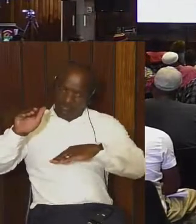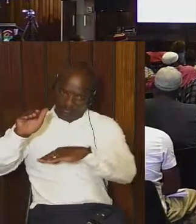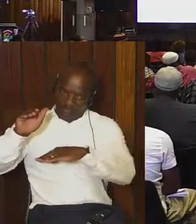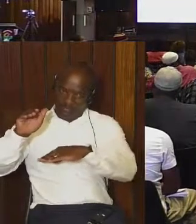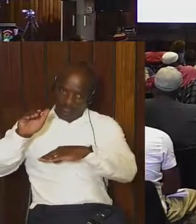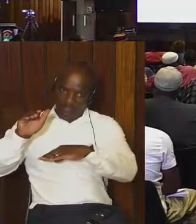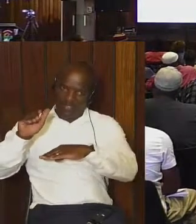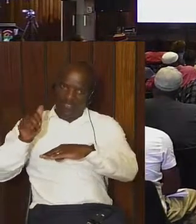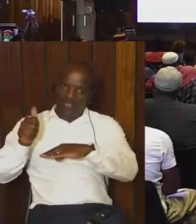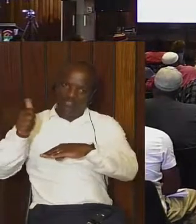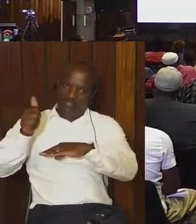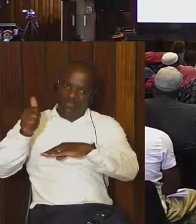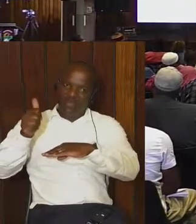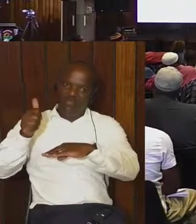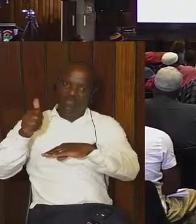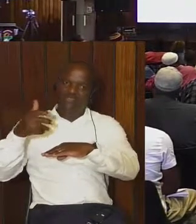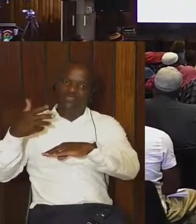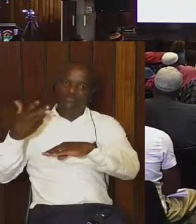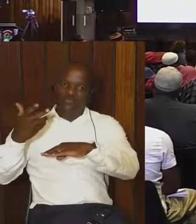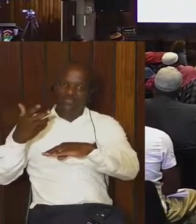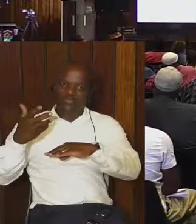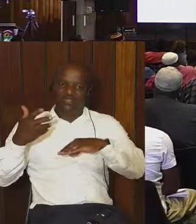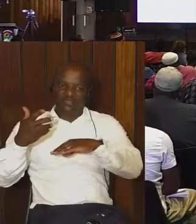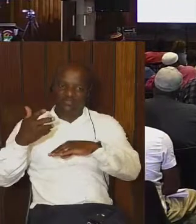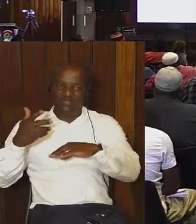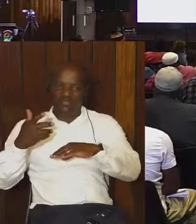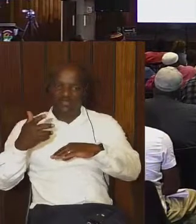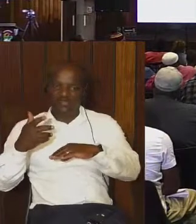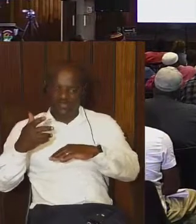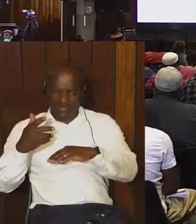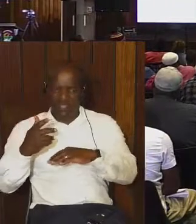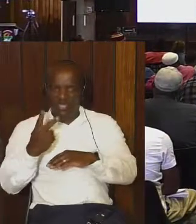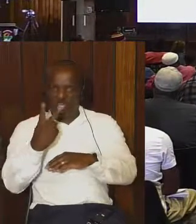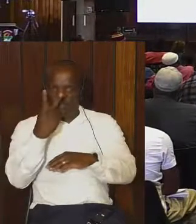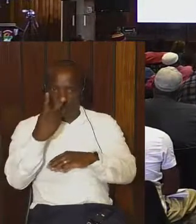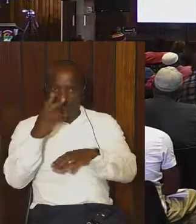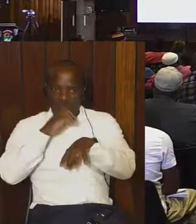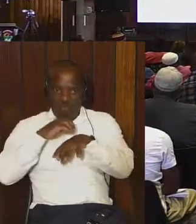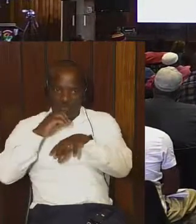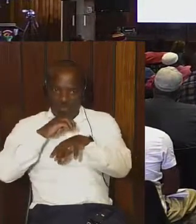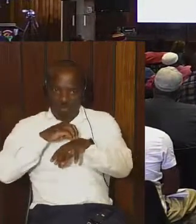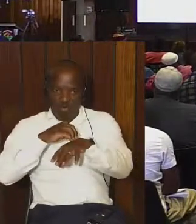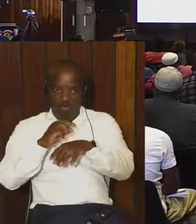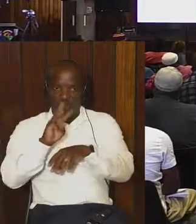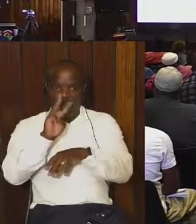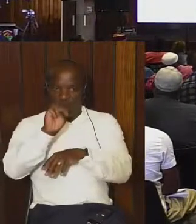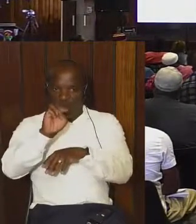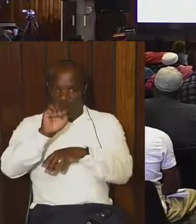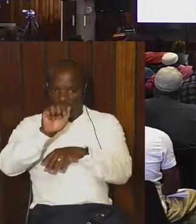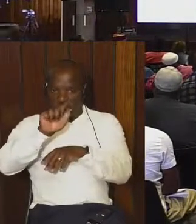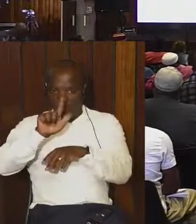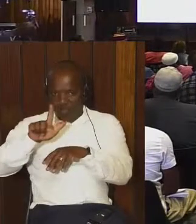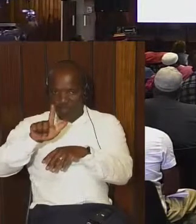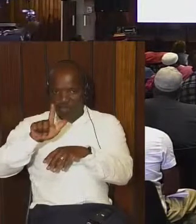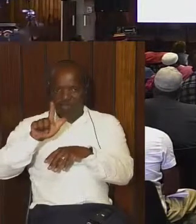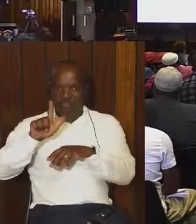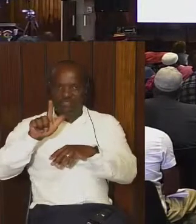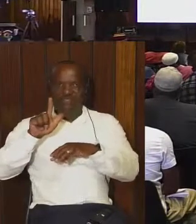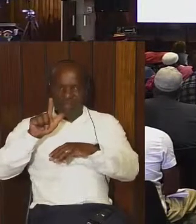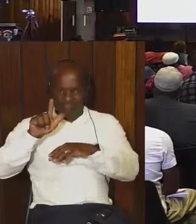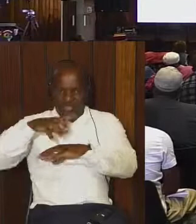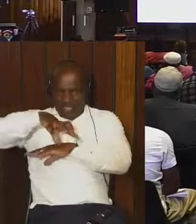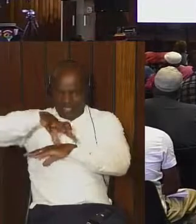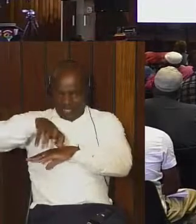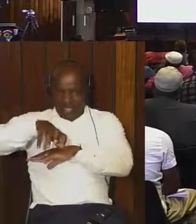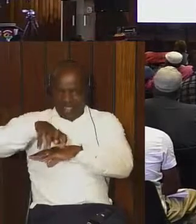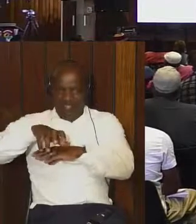top of the station, then you'll find that you have solved two problems, a problem of a mall and a problem of a station. Thank you